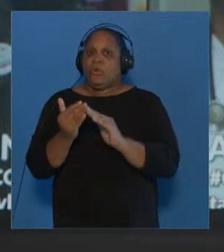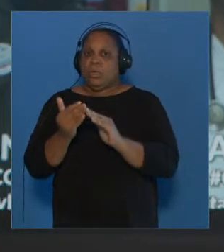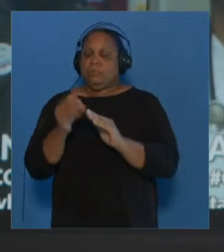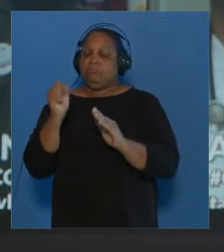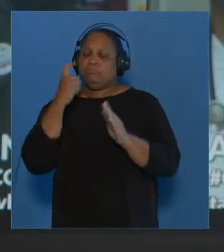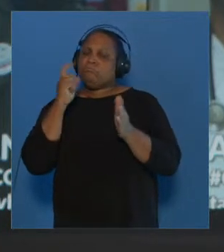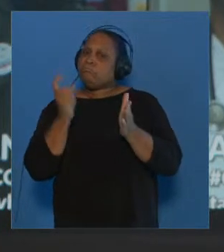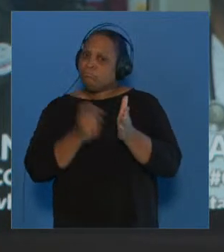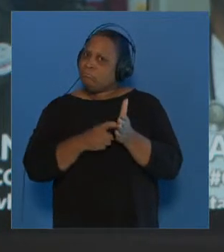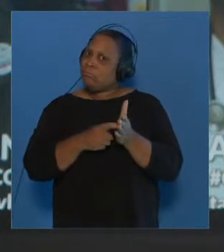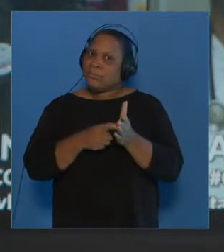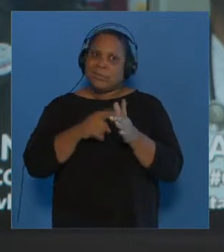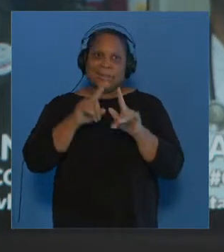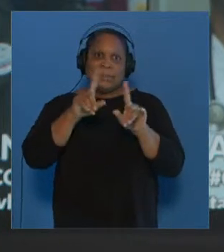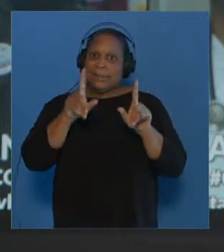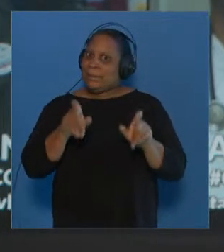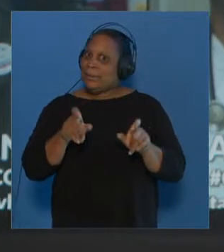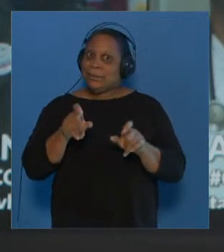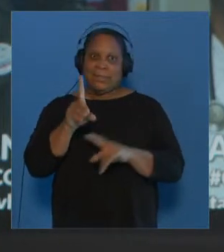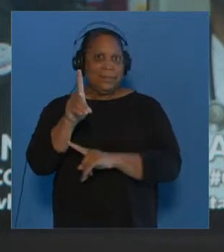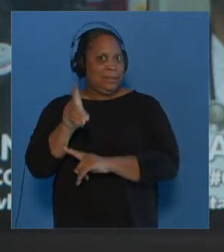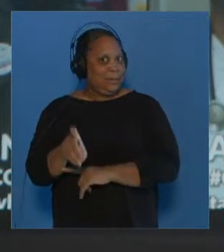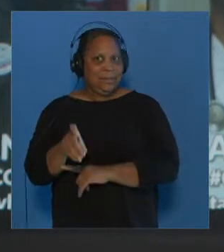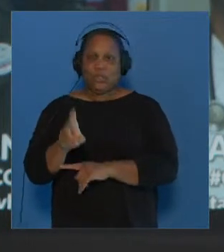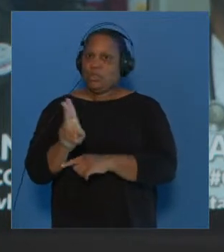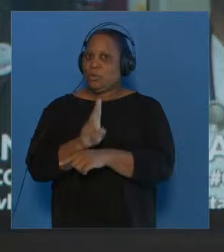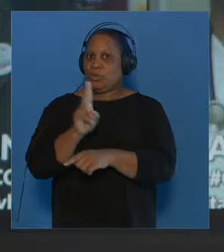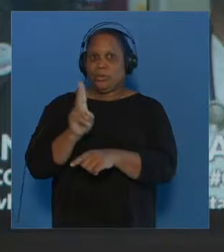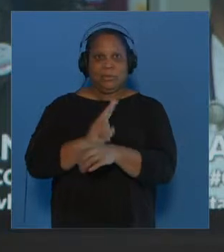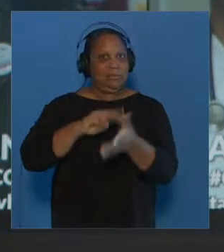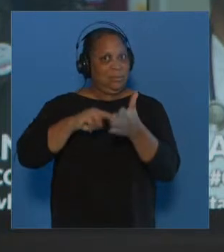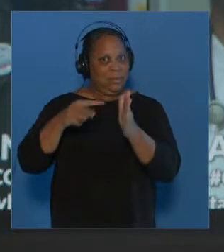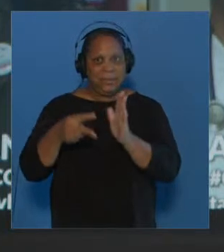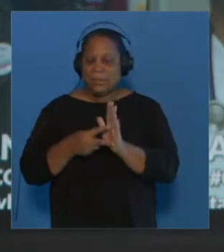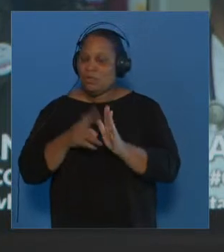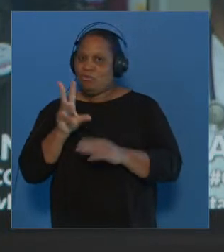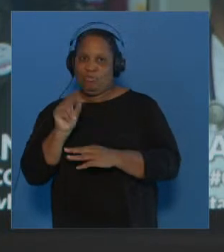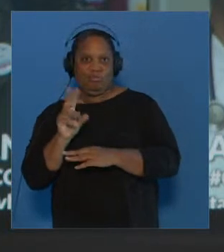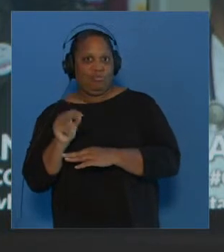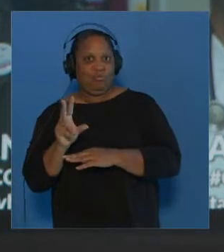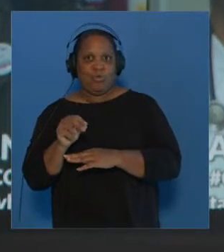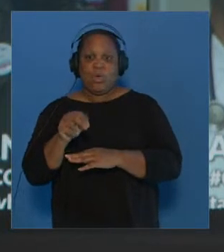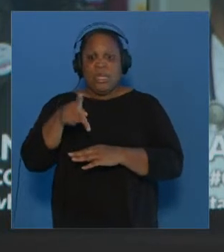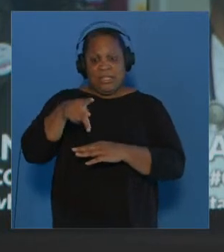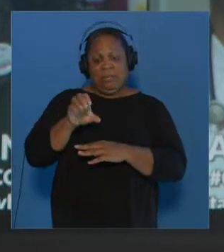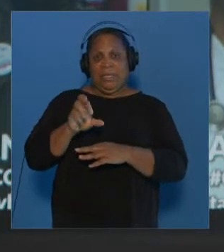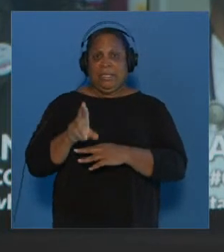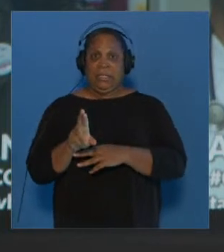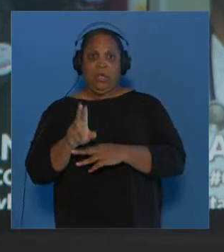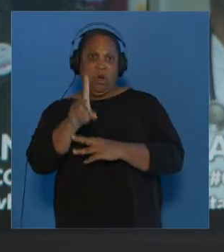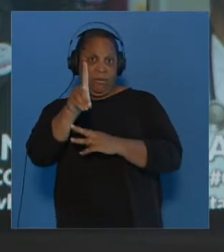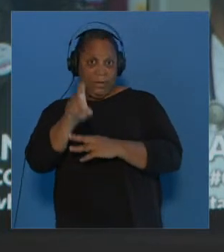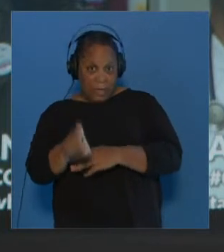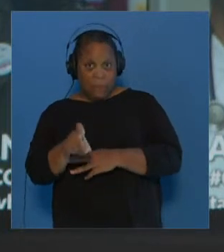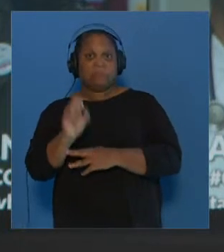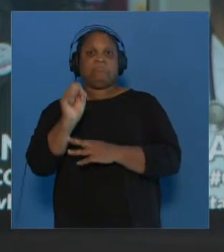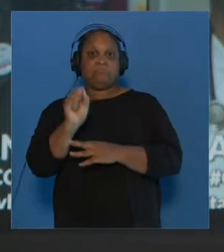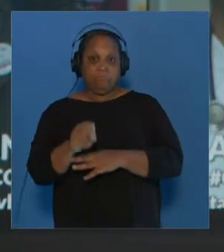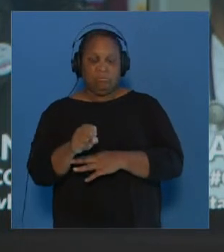note that these tests are not used for diagnostic purposes. Diagnostic purposes is the PCR test which were used, which